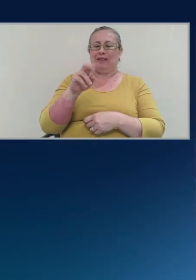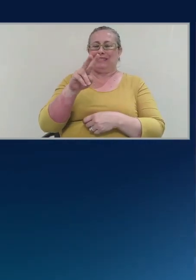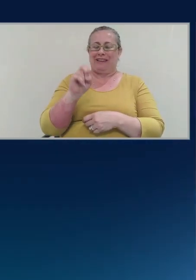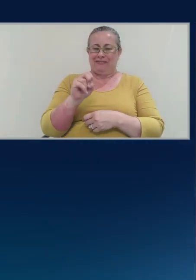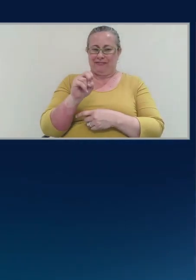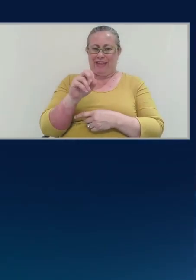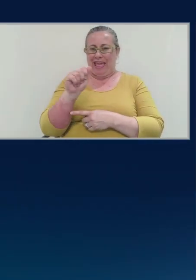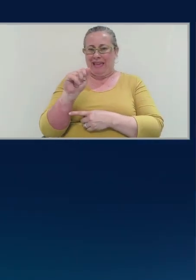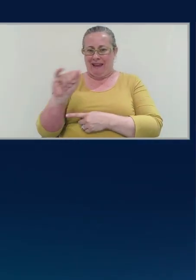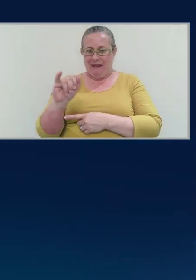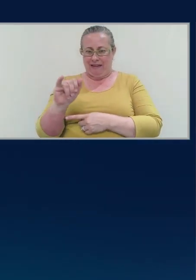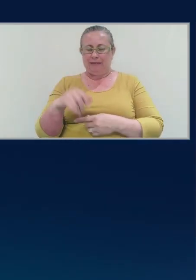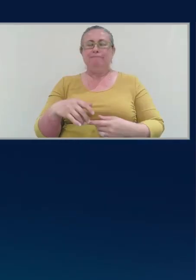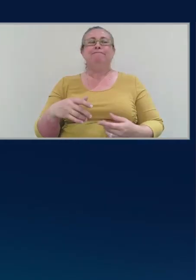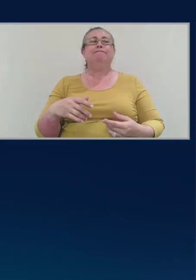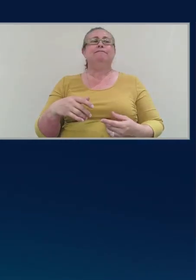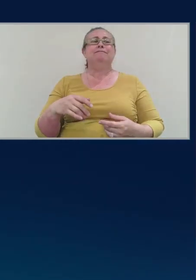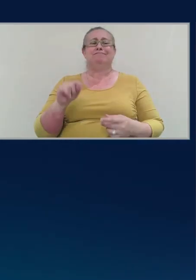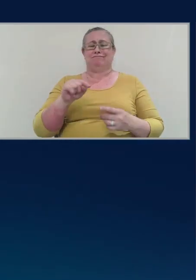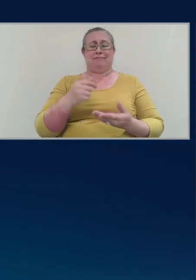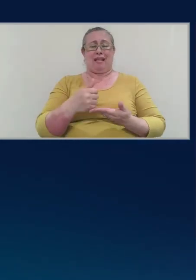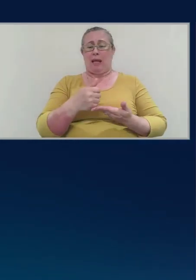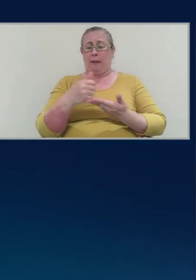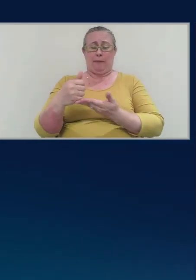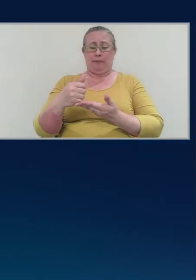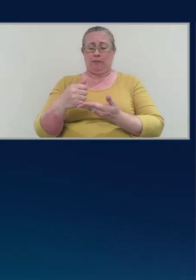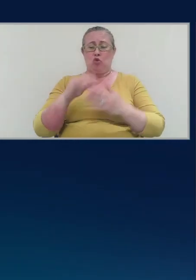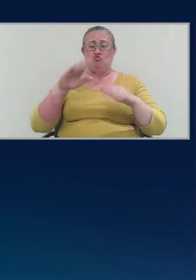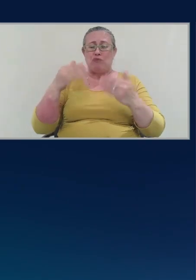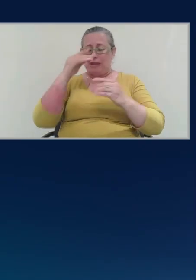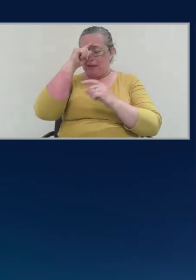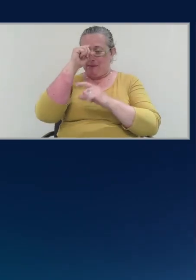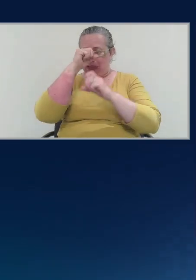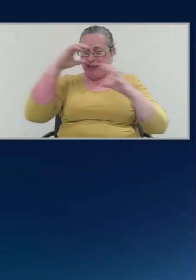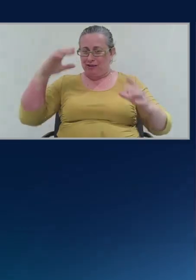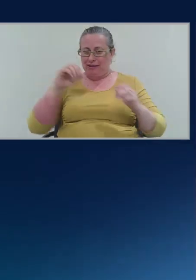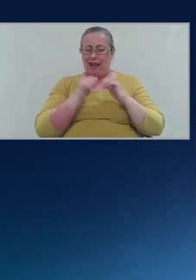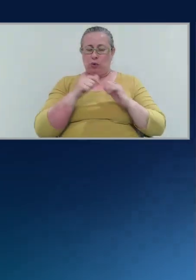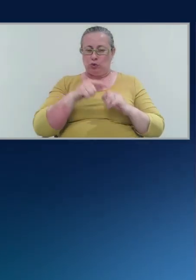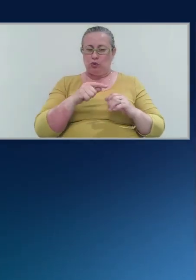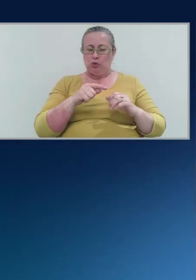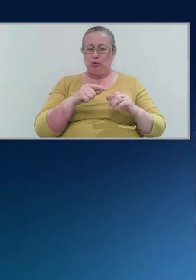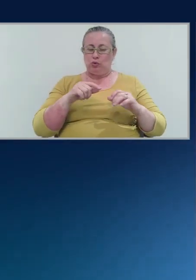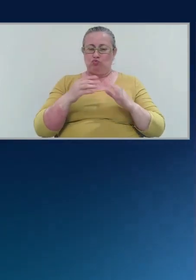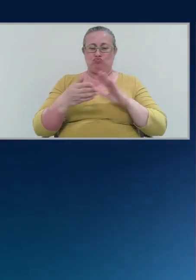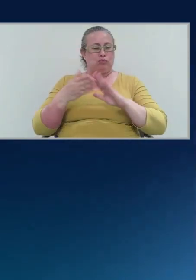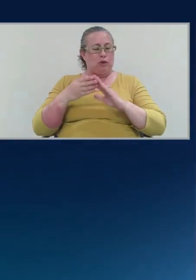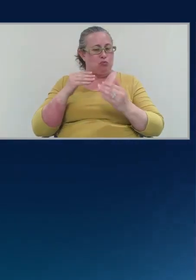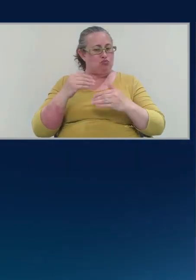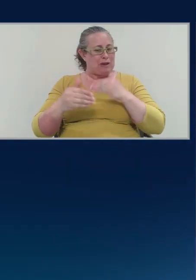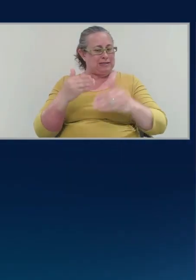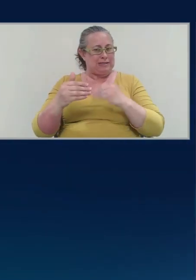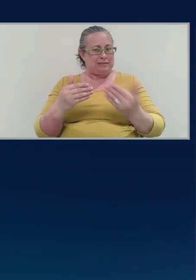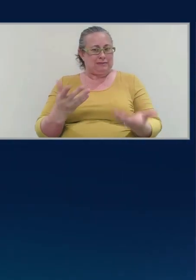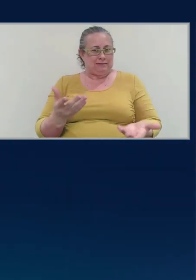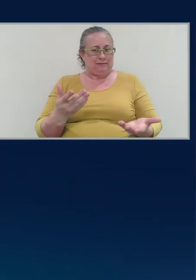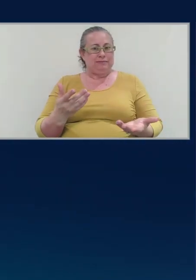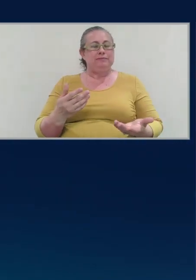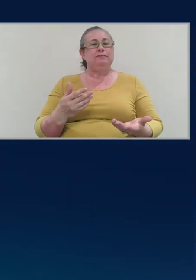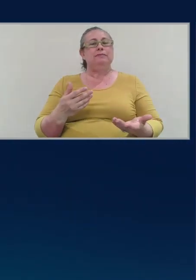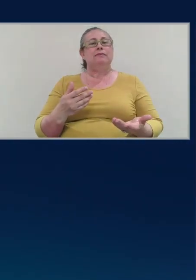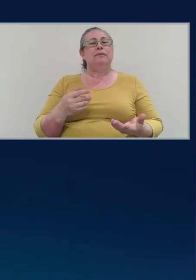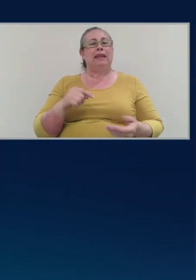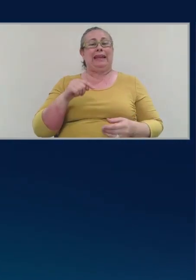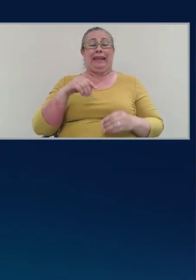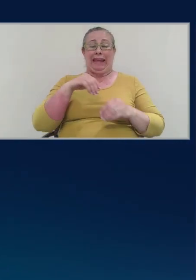Q essentially helps you reimagine the way you do software development processes. That's what essentially Q developer is. And in this whole